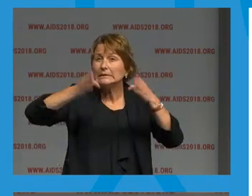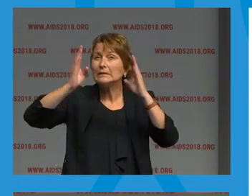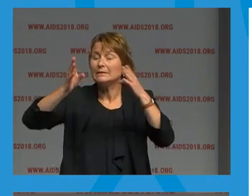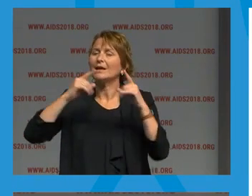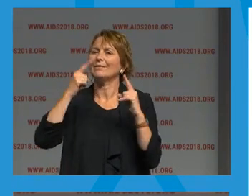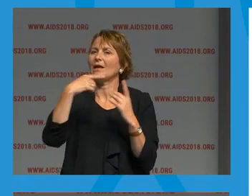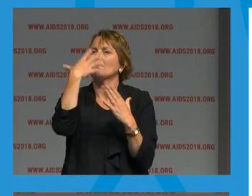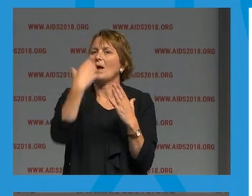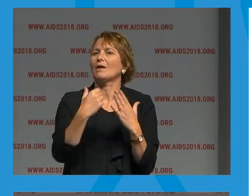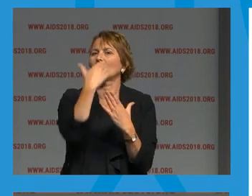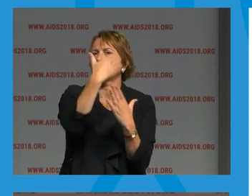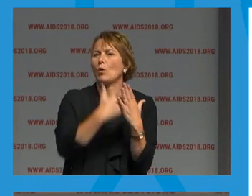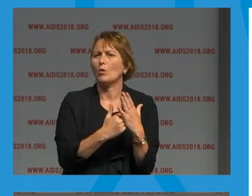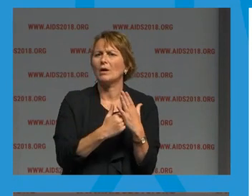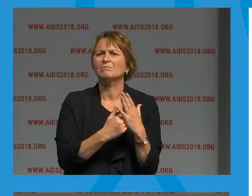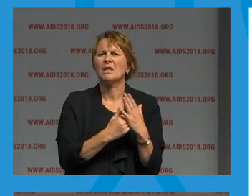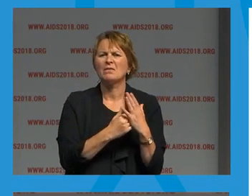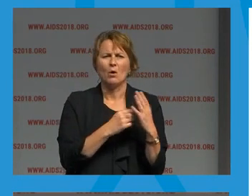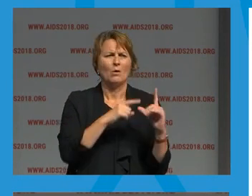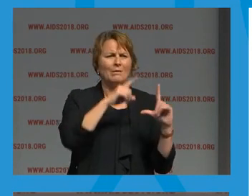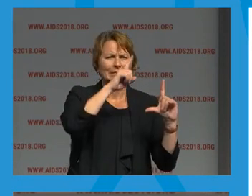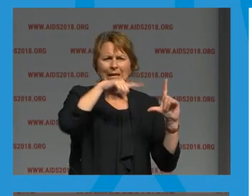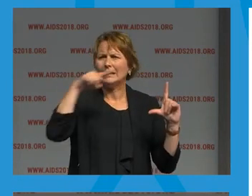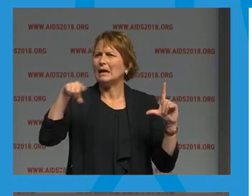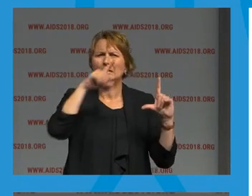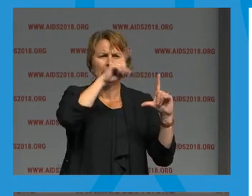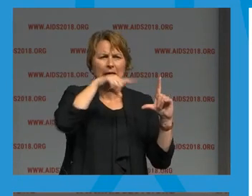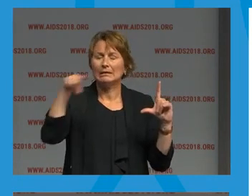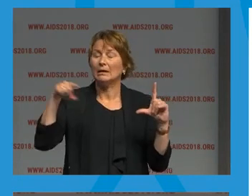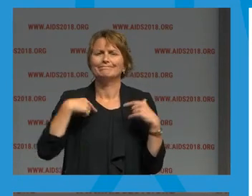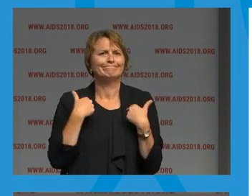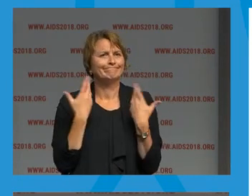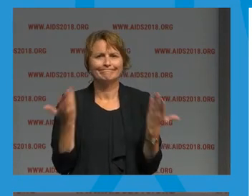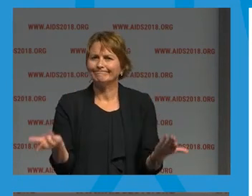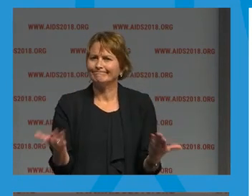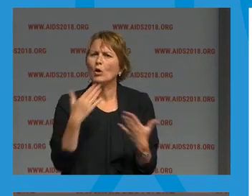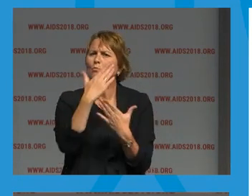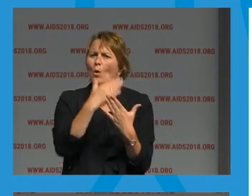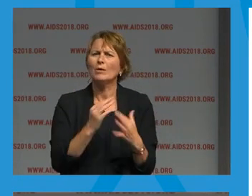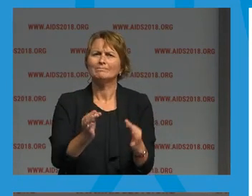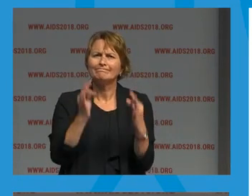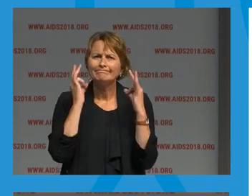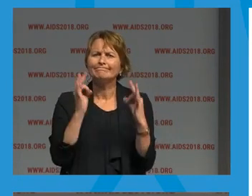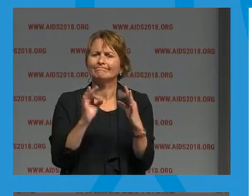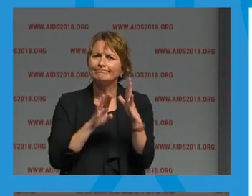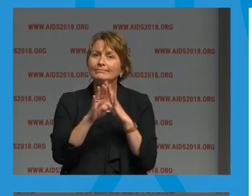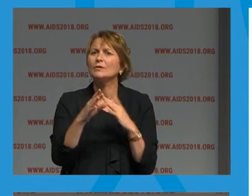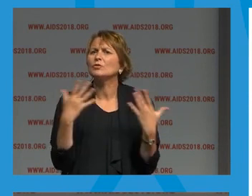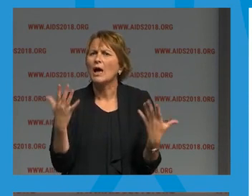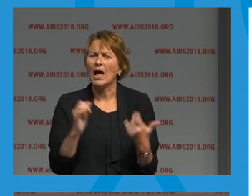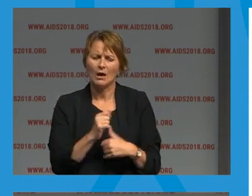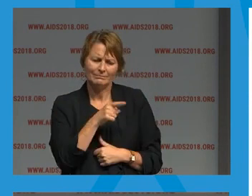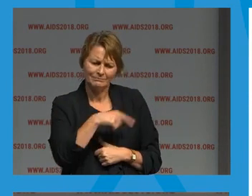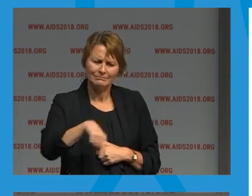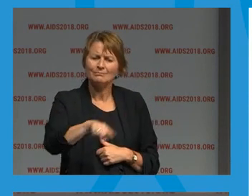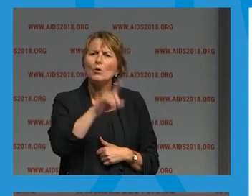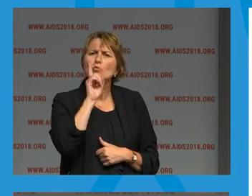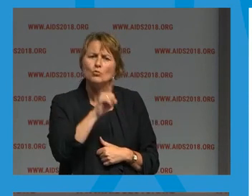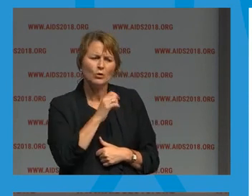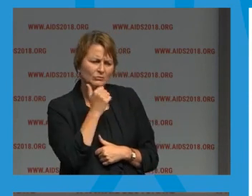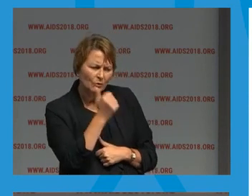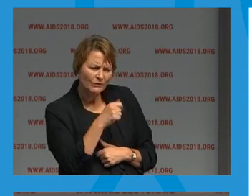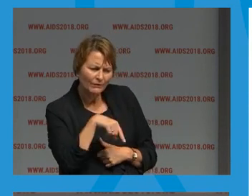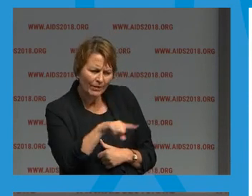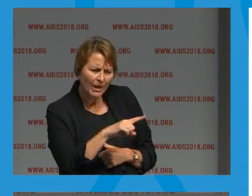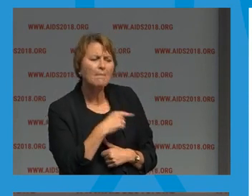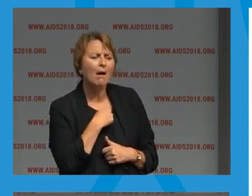all the data and trying to decide how do we evolve this program and how do we make it more real for girls. So we've been meeting with the girls and the adolescents and young women, but